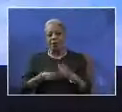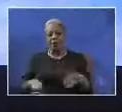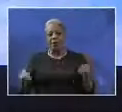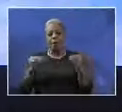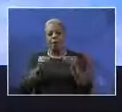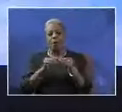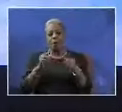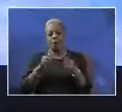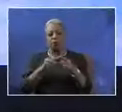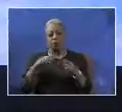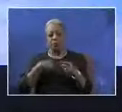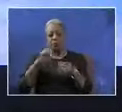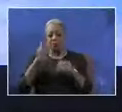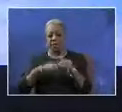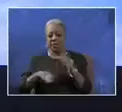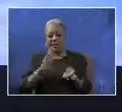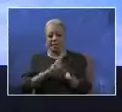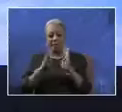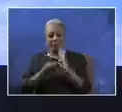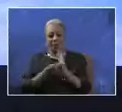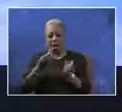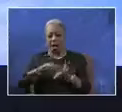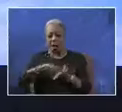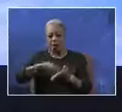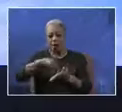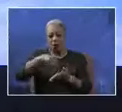a gold mine.